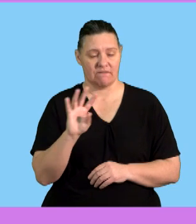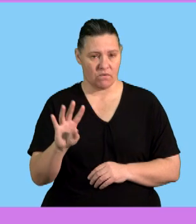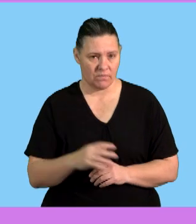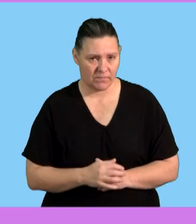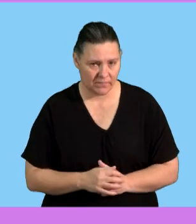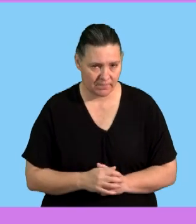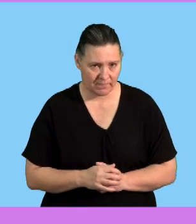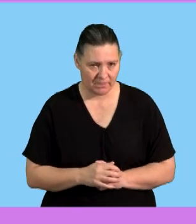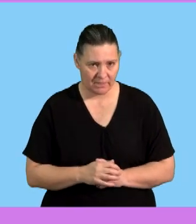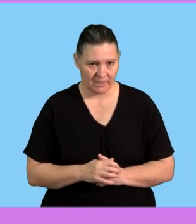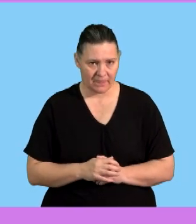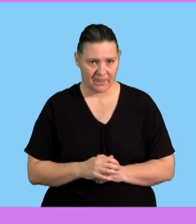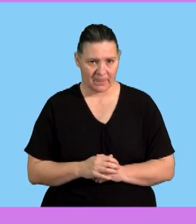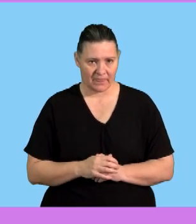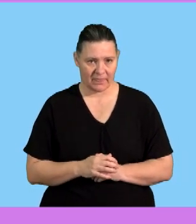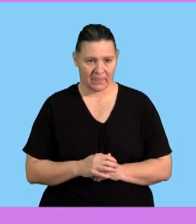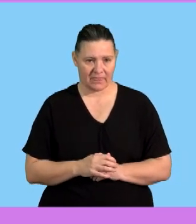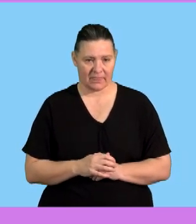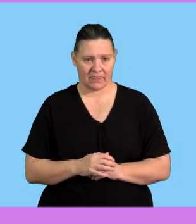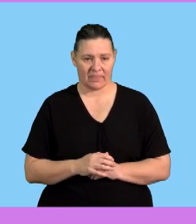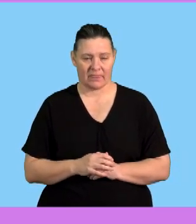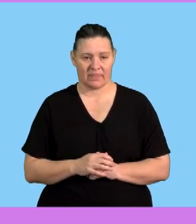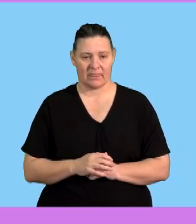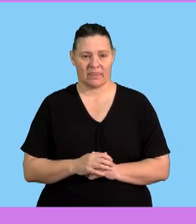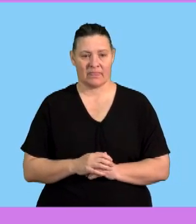1,234. Wow, magic, the one disappeared.